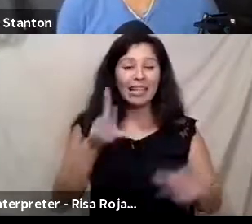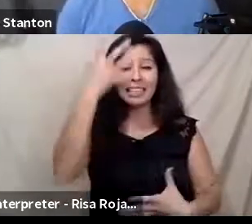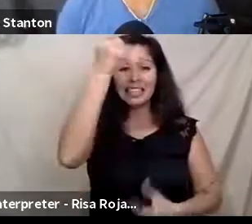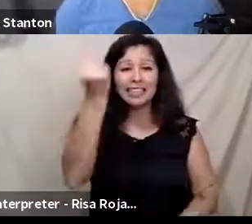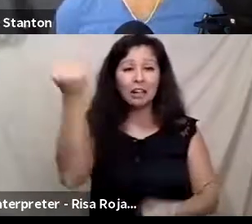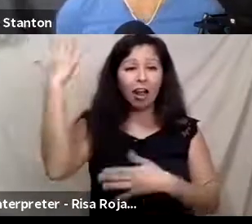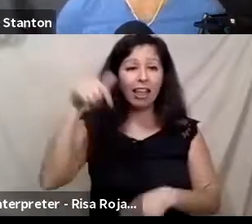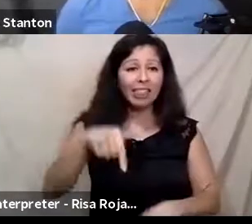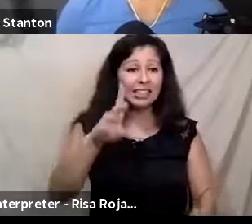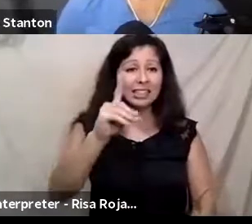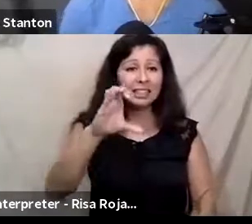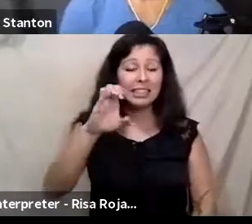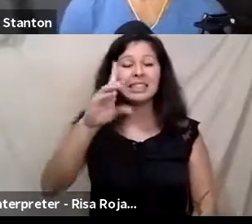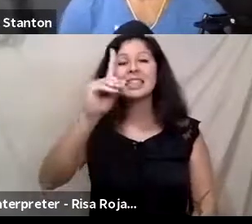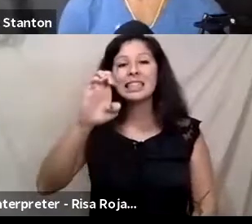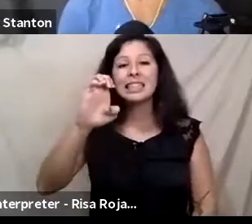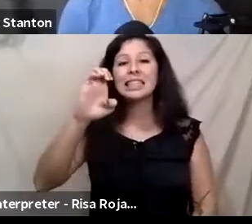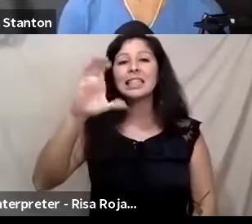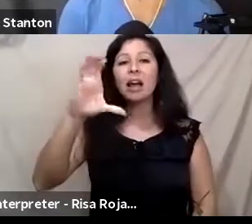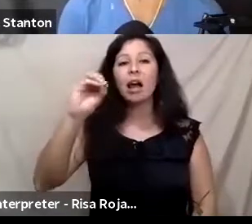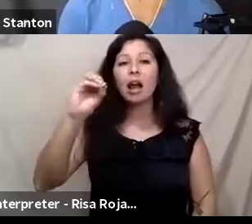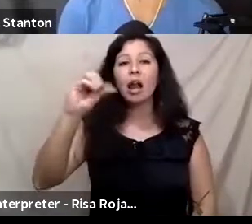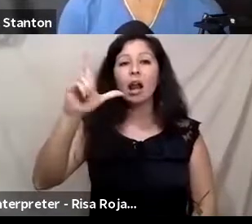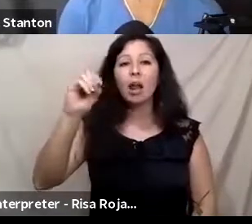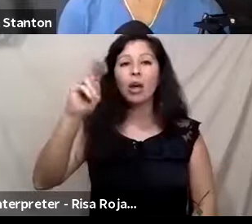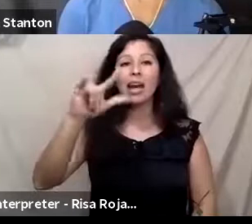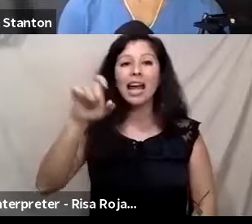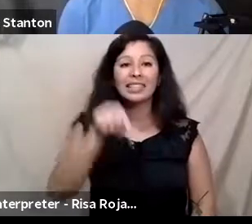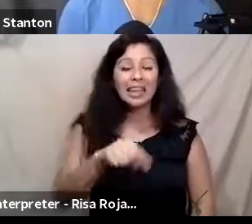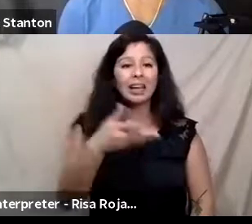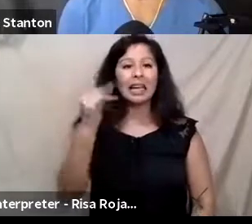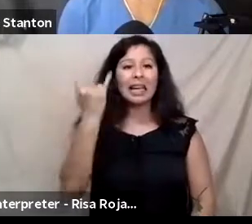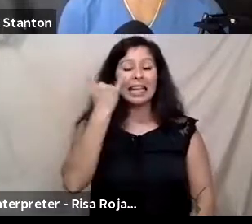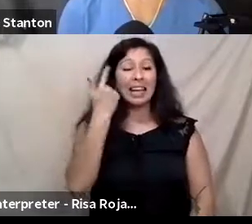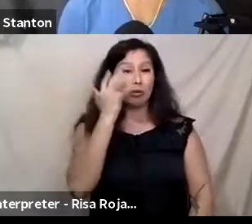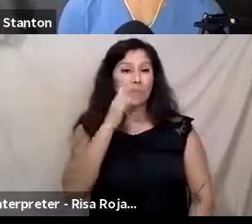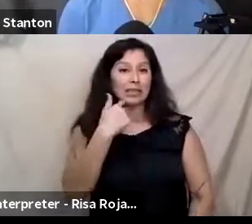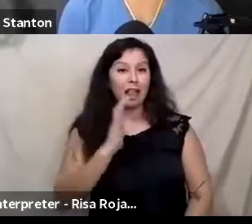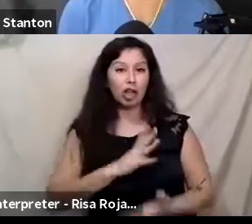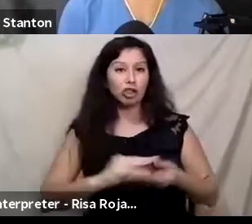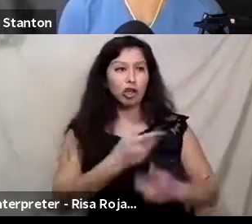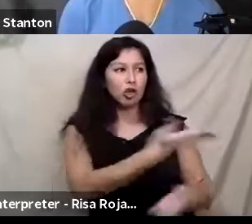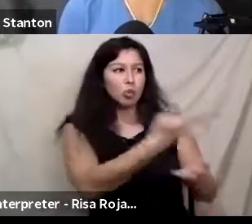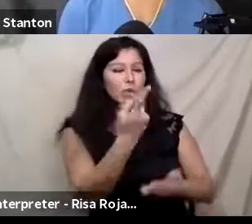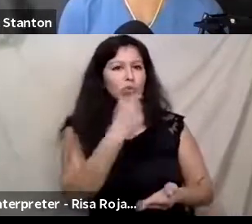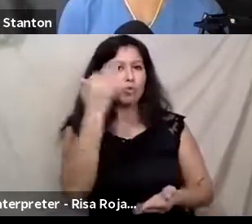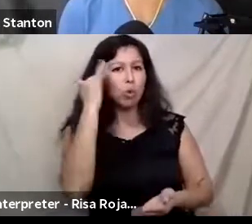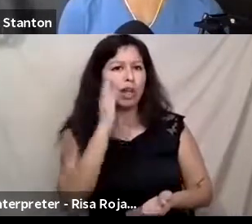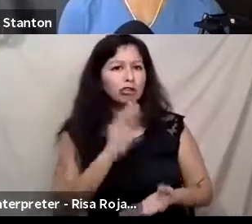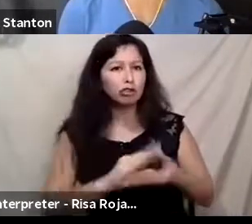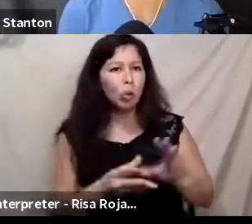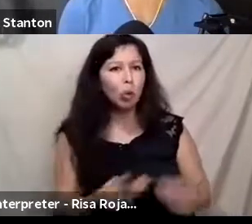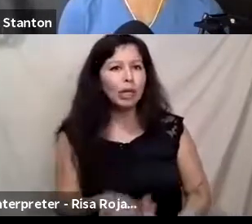this, like if you're going to tell our stories, bring somebody that knows it, and that can write it, or has that